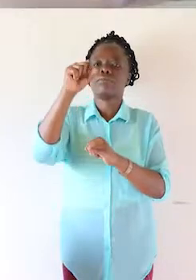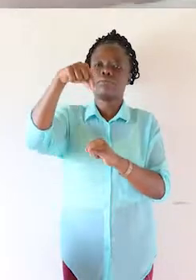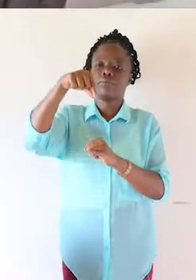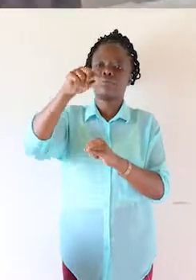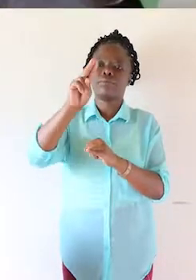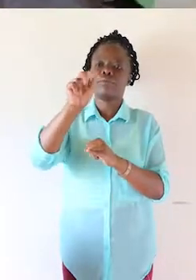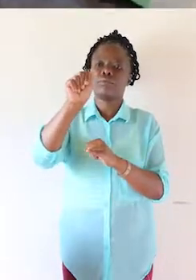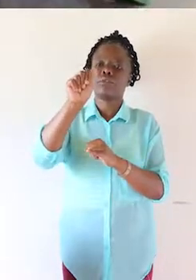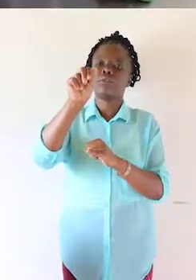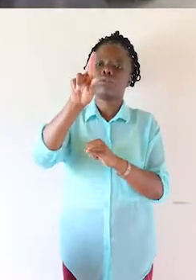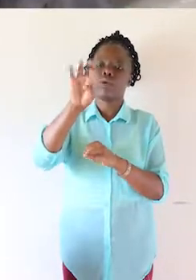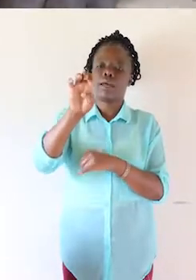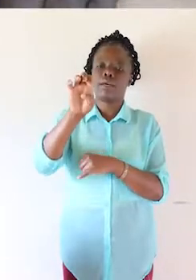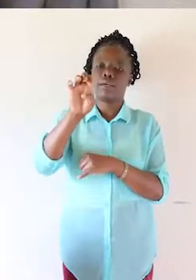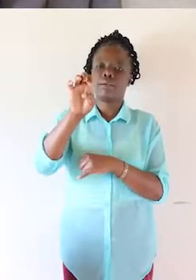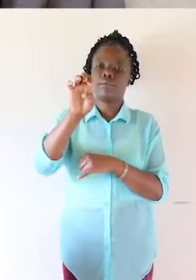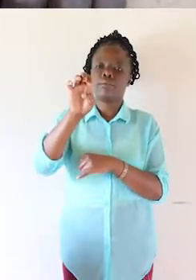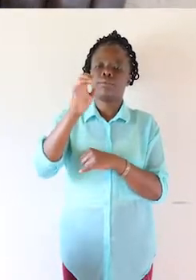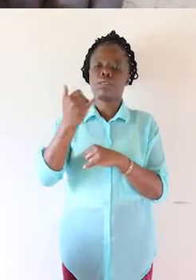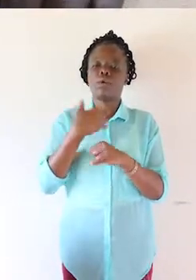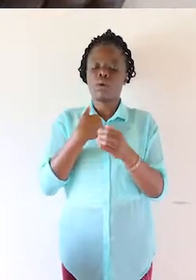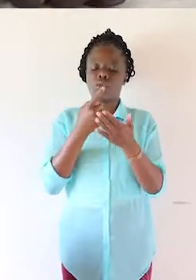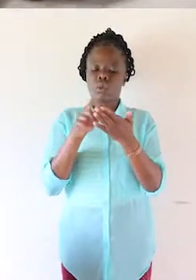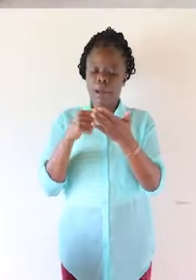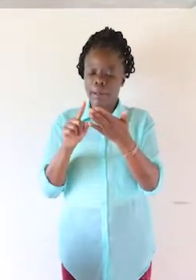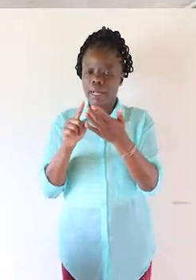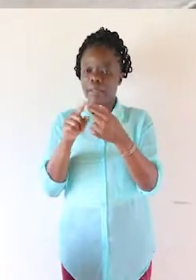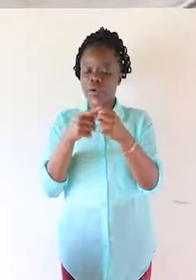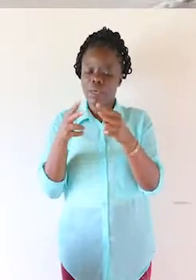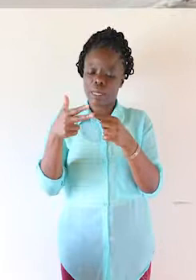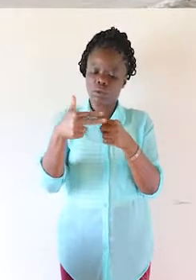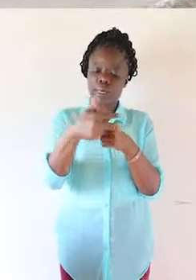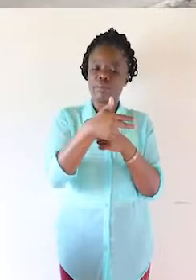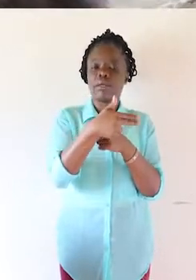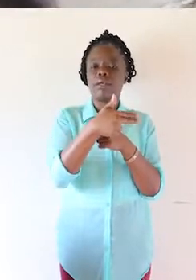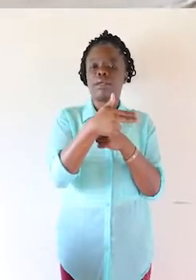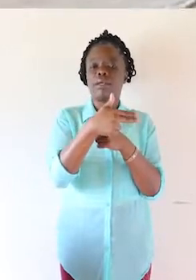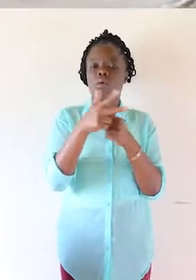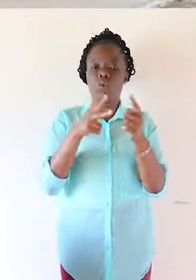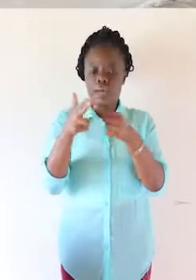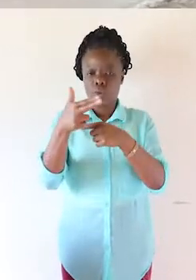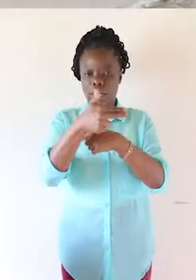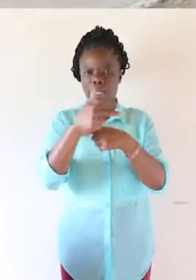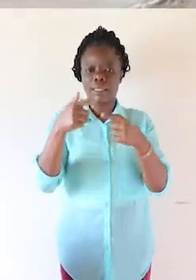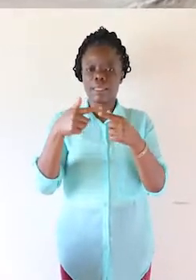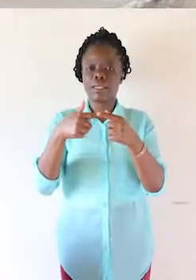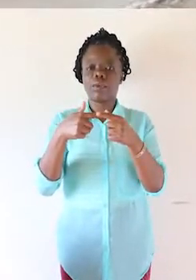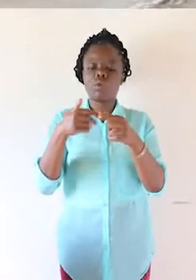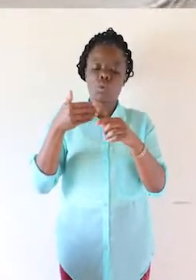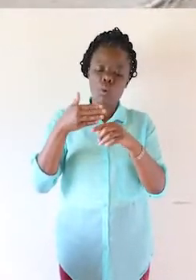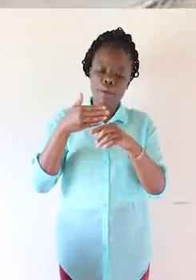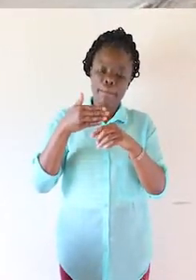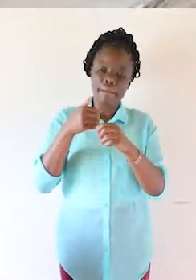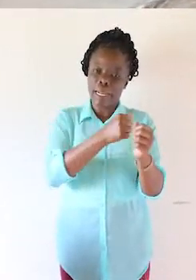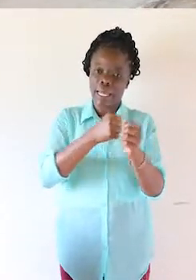So we now mark the way we have marked. So I want you to cut there, then you cut there, you cut here, then we plane to